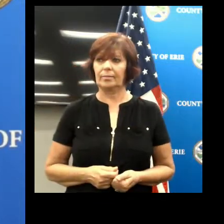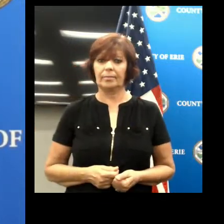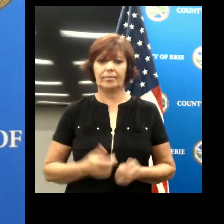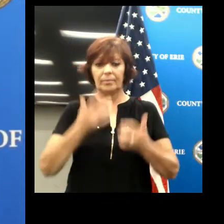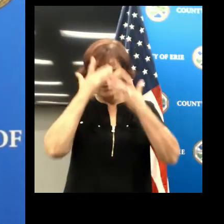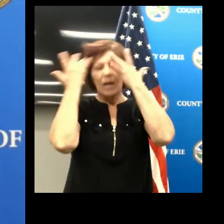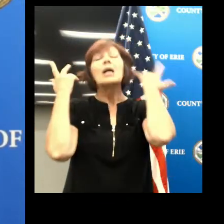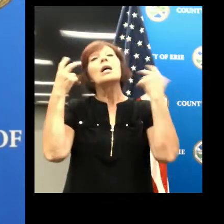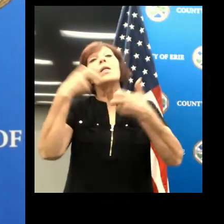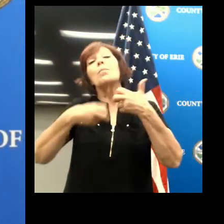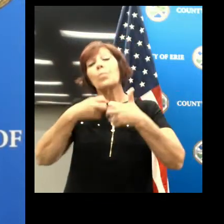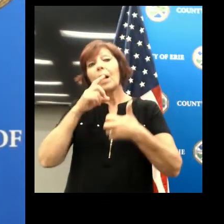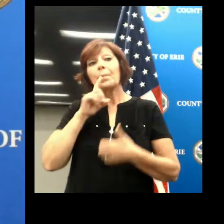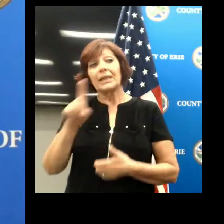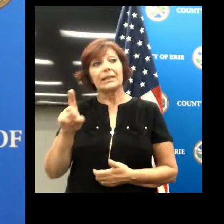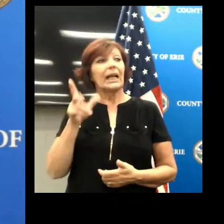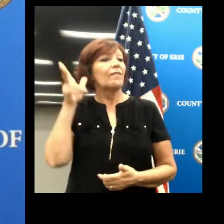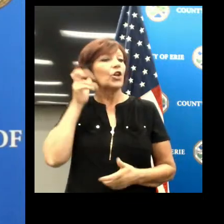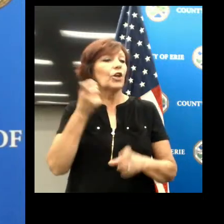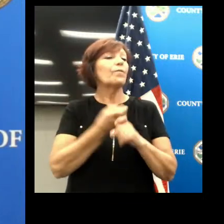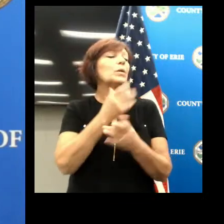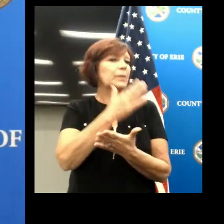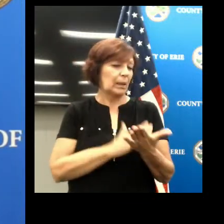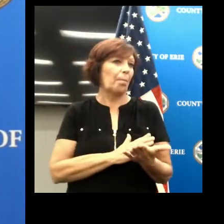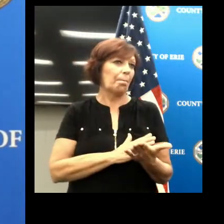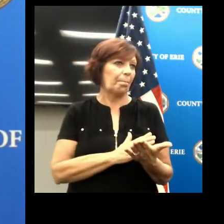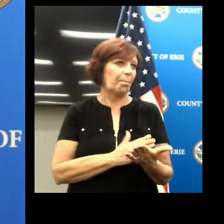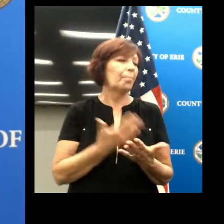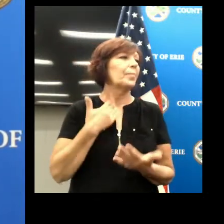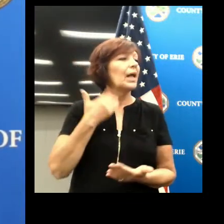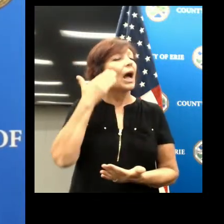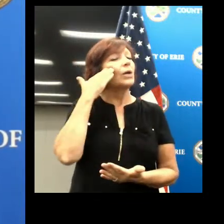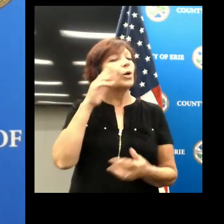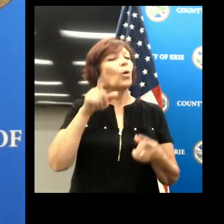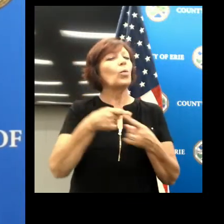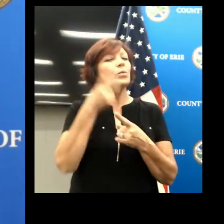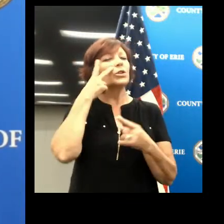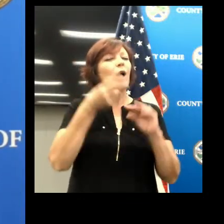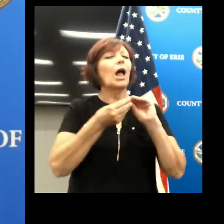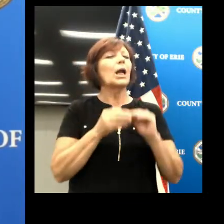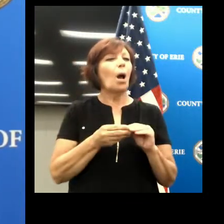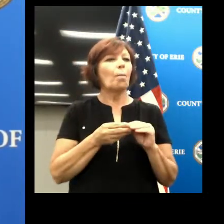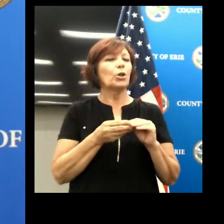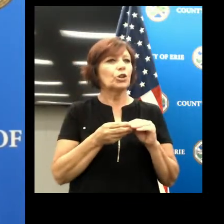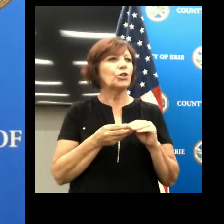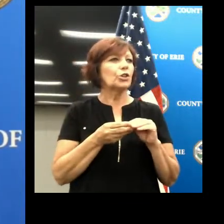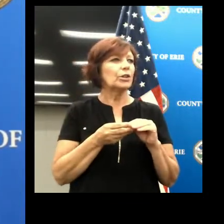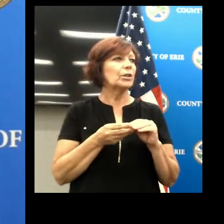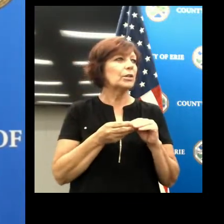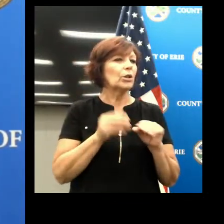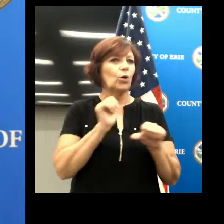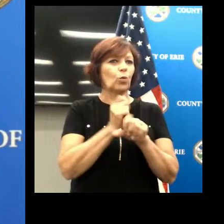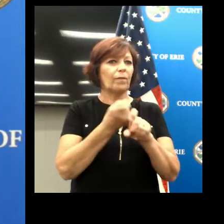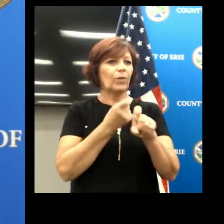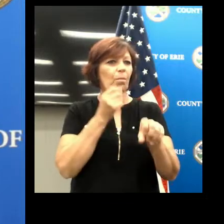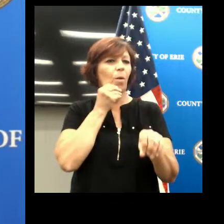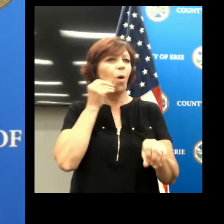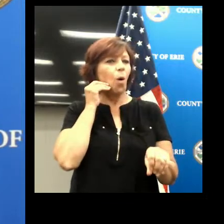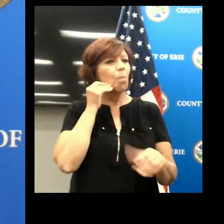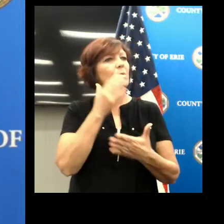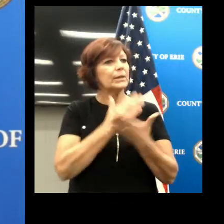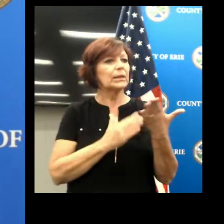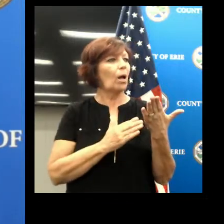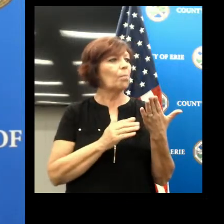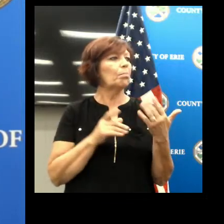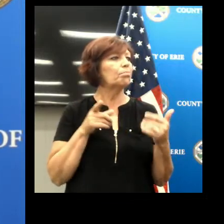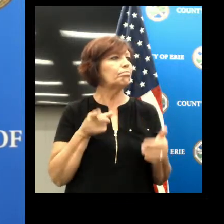the problem is, I've heard it from some, and I know when we saw the numbers associated with those who were working from home, there were some who